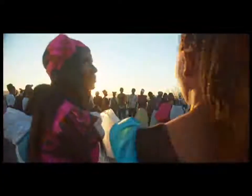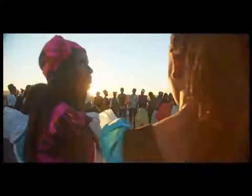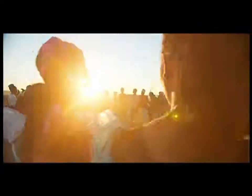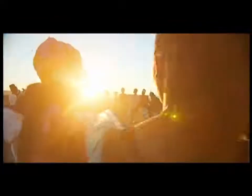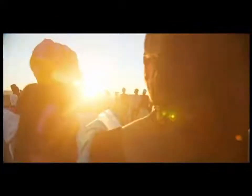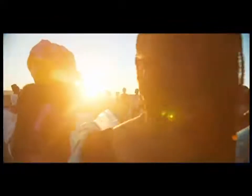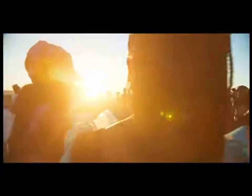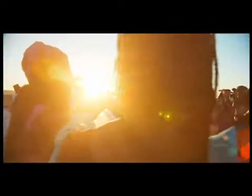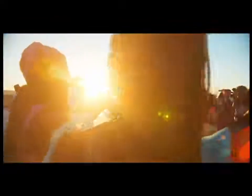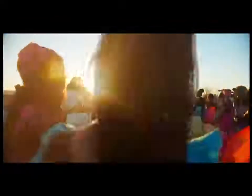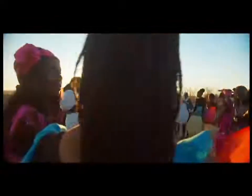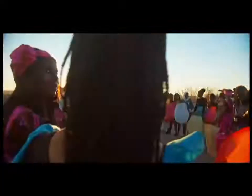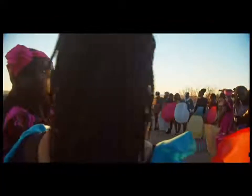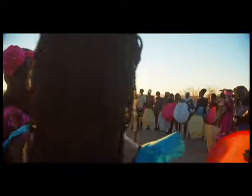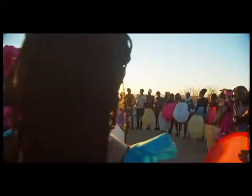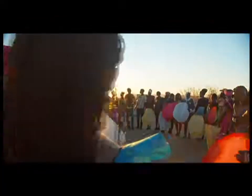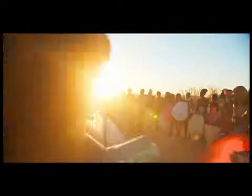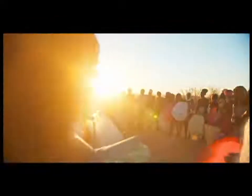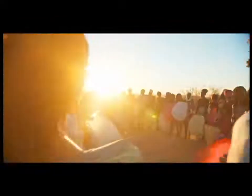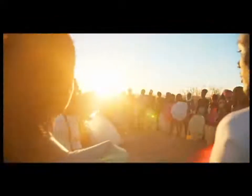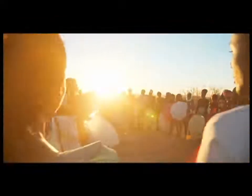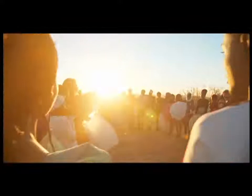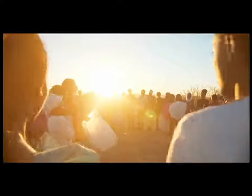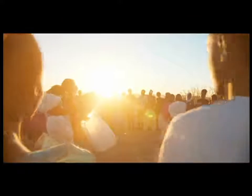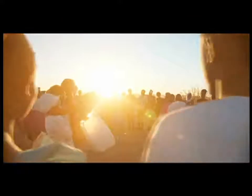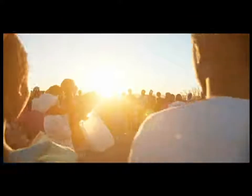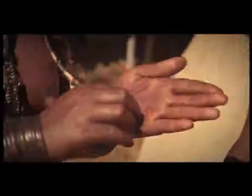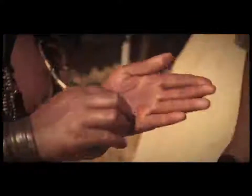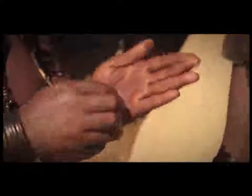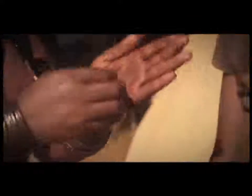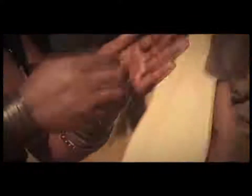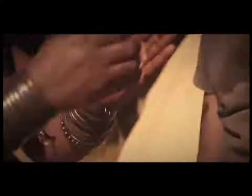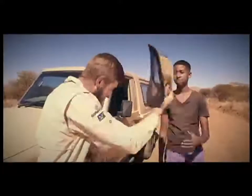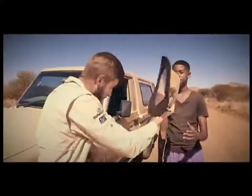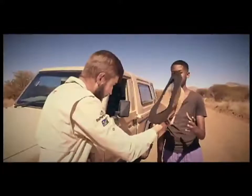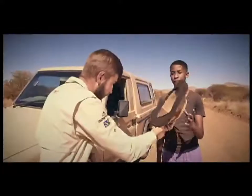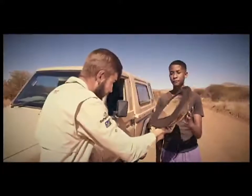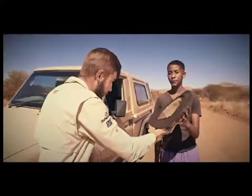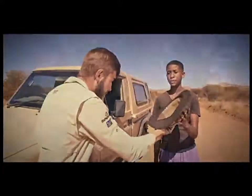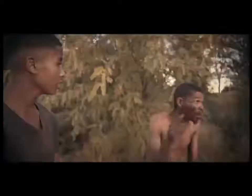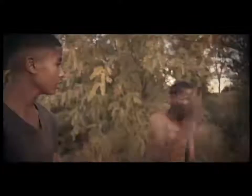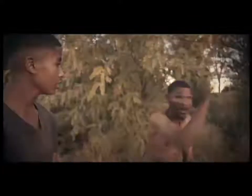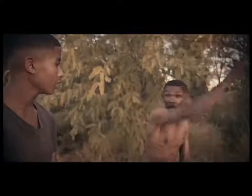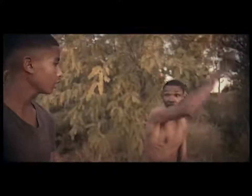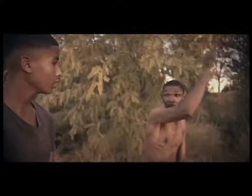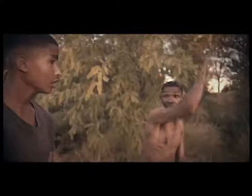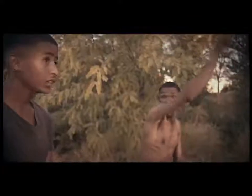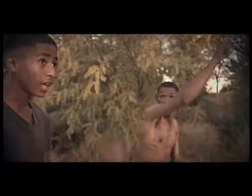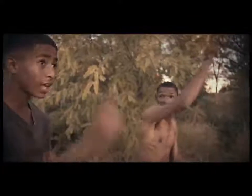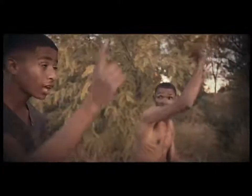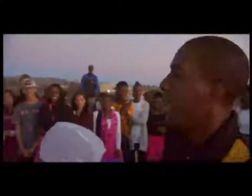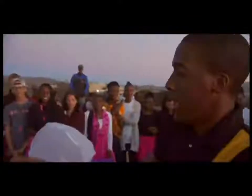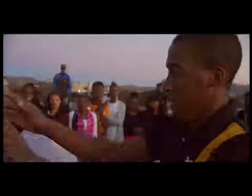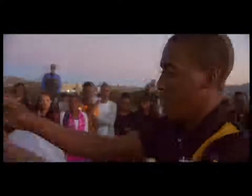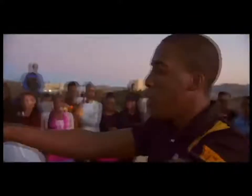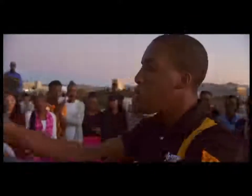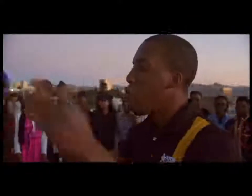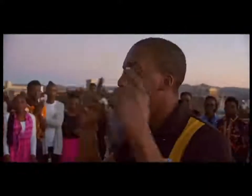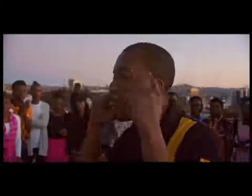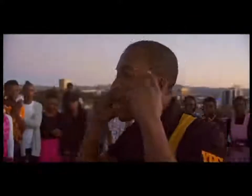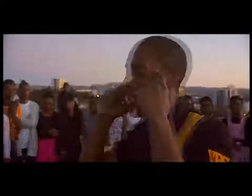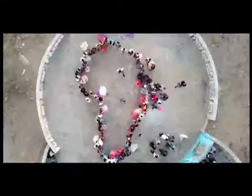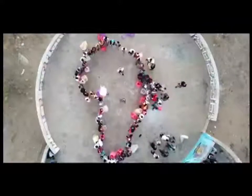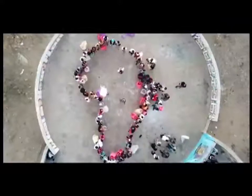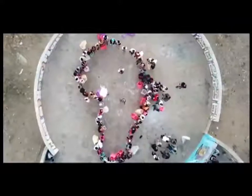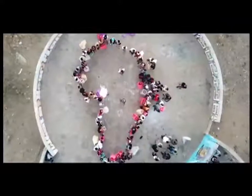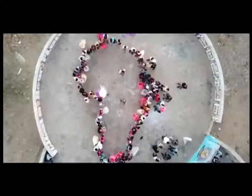by the name of our Lord Jesus Christ, that you all speak the same thing, and that there be no divisions among you. Be of